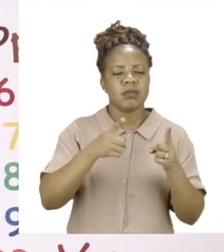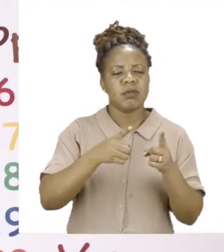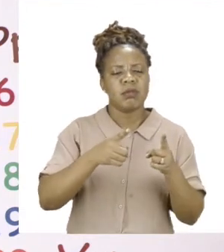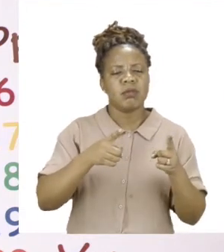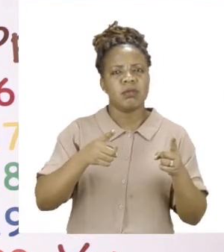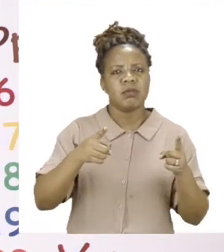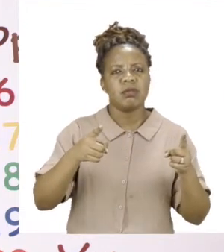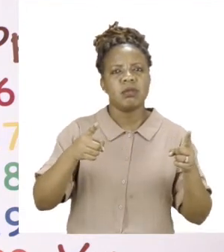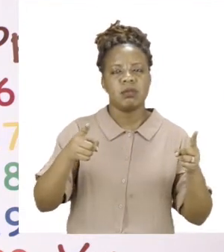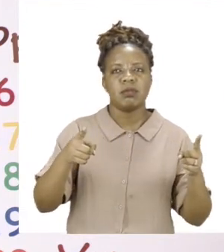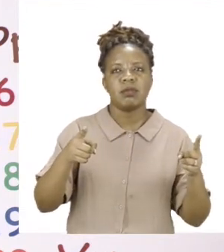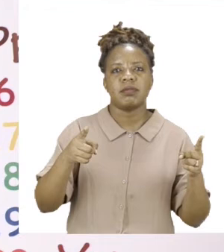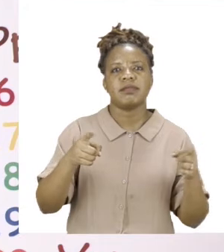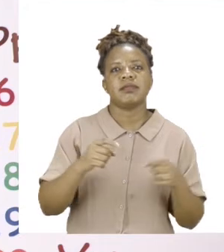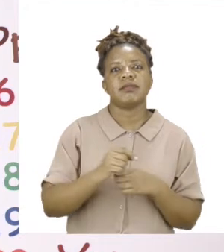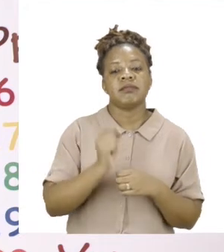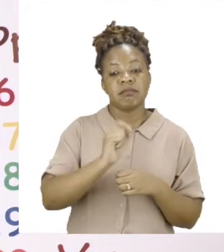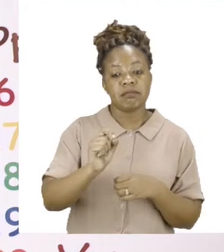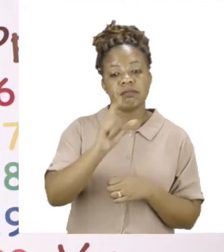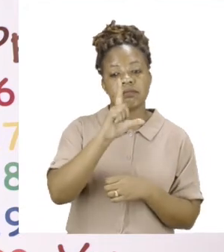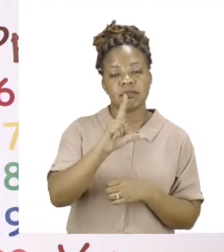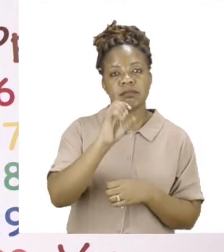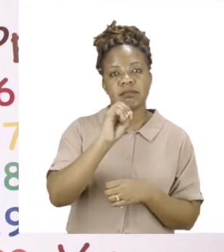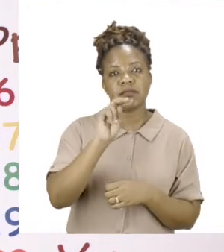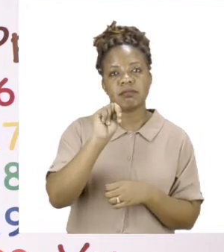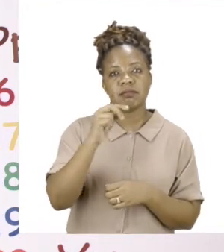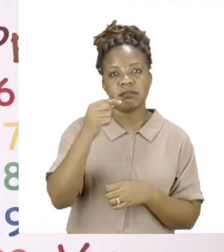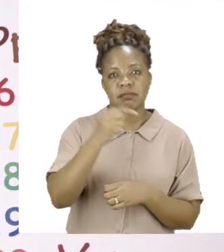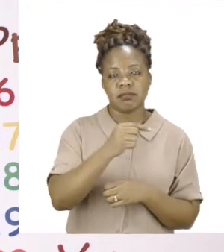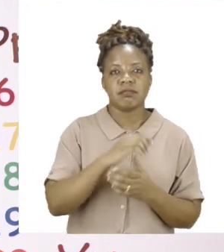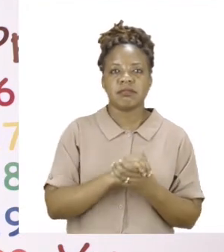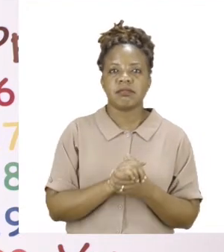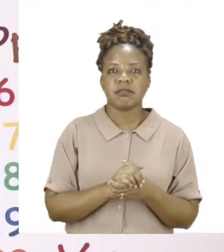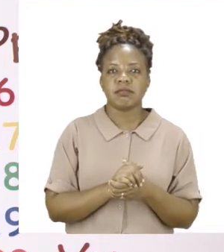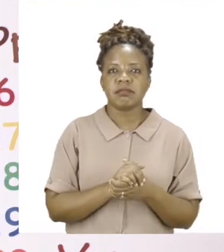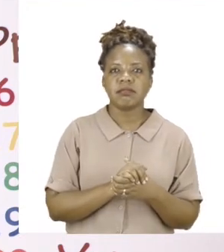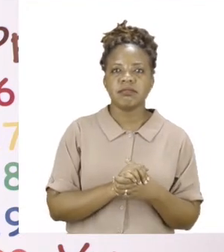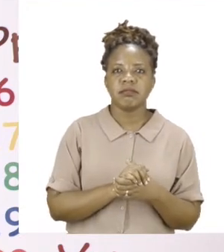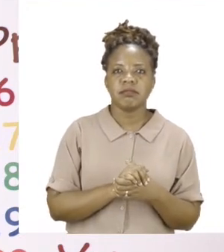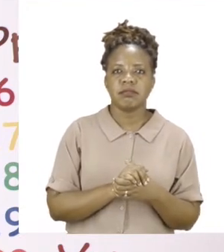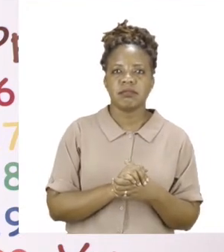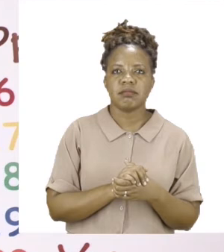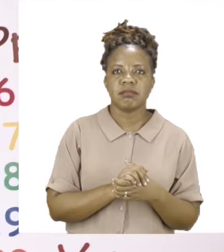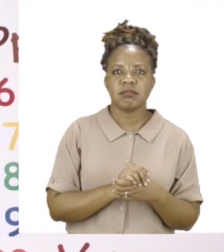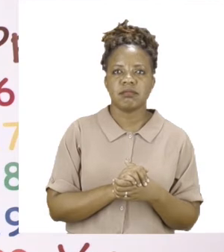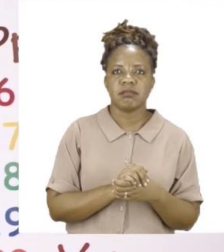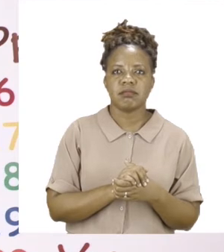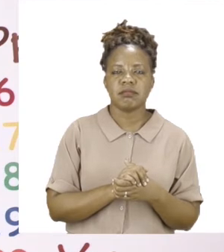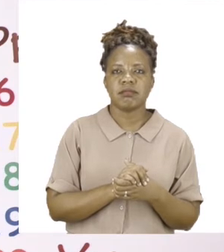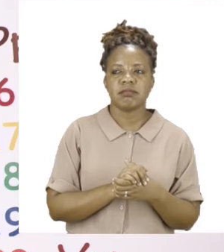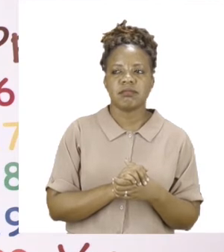There we go. And don't forget to cross it out as well. I wrote a